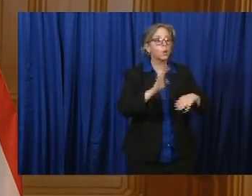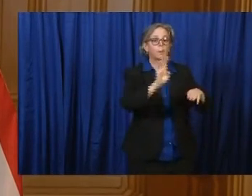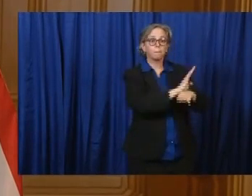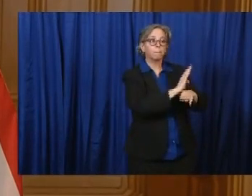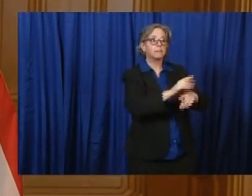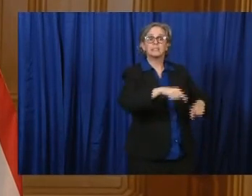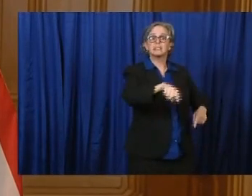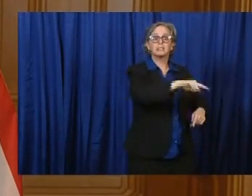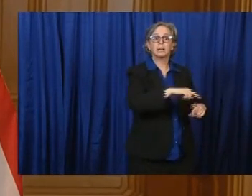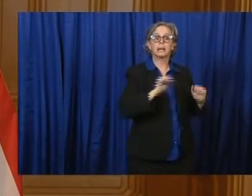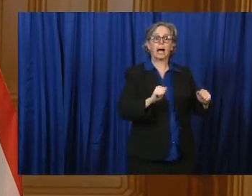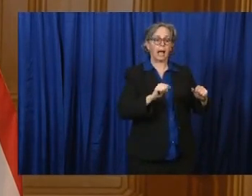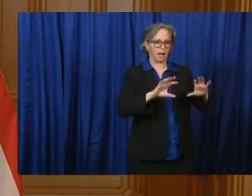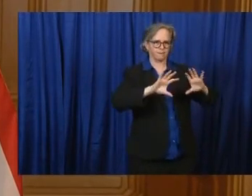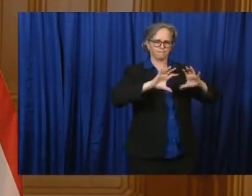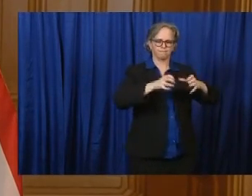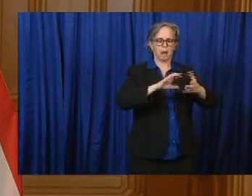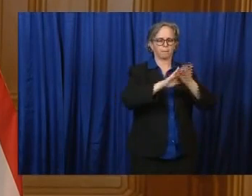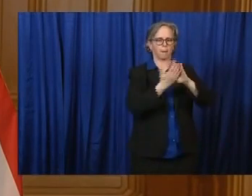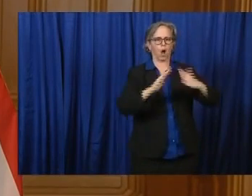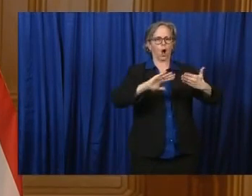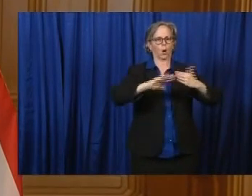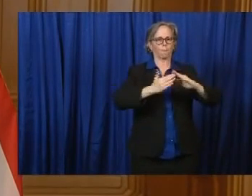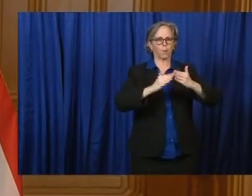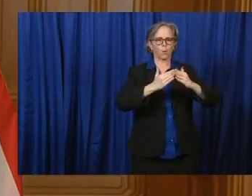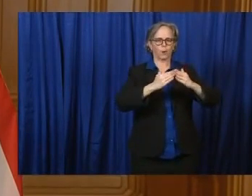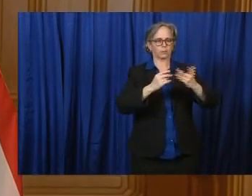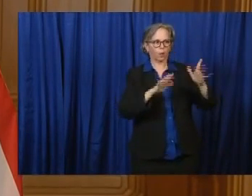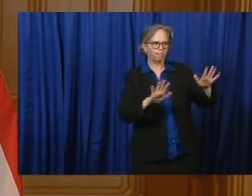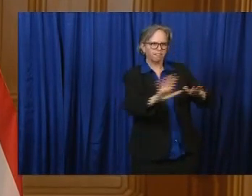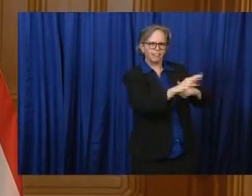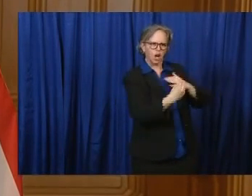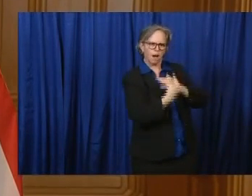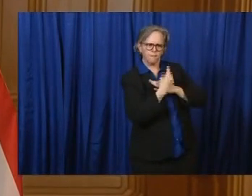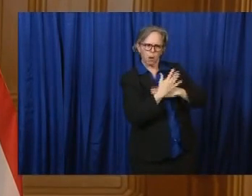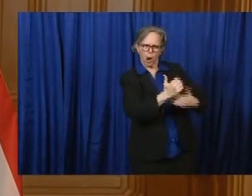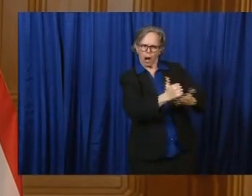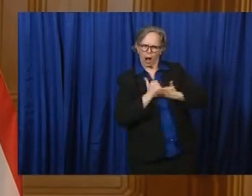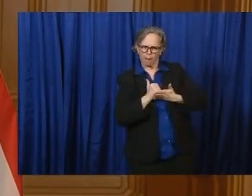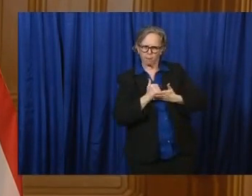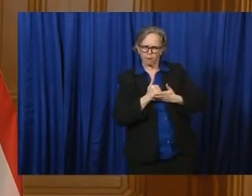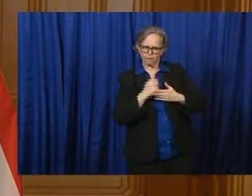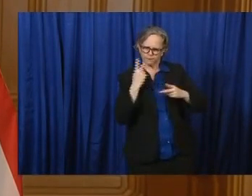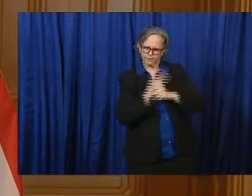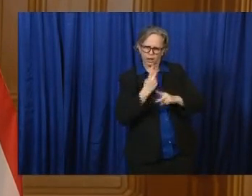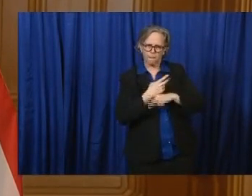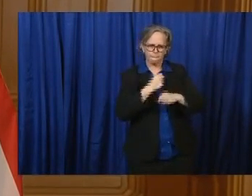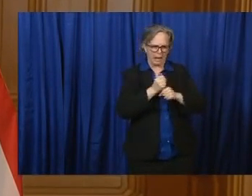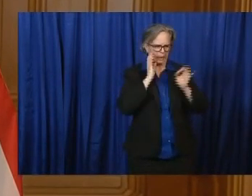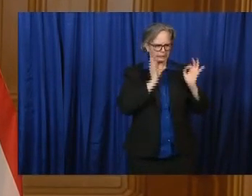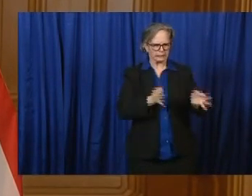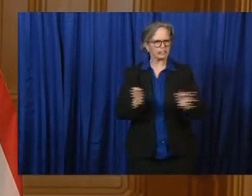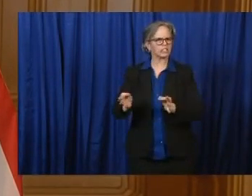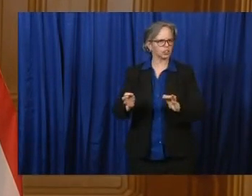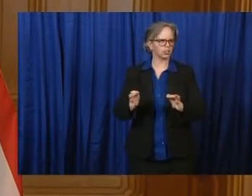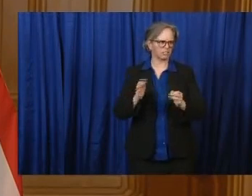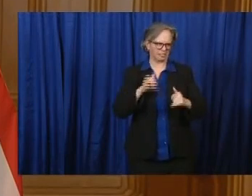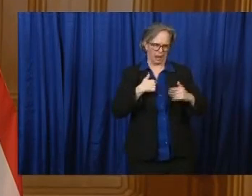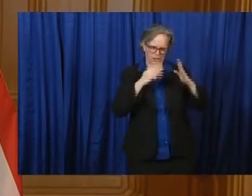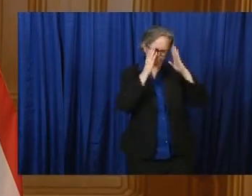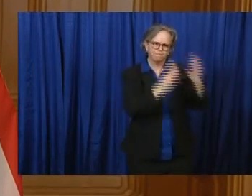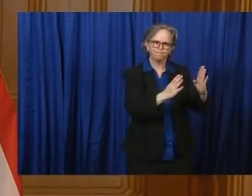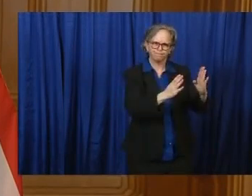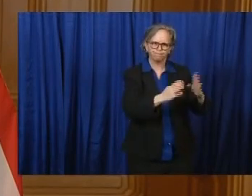on good counsel to make the decisions in regard to protecting us, the medical decisions, we